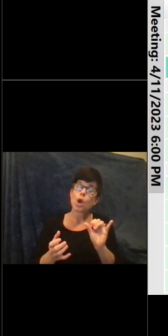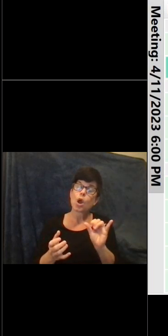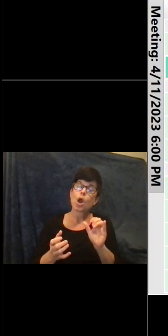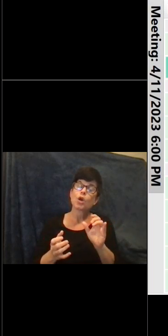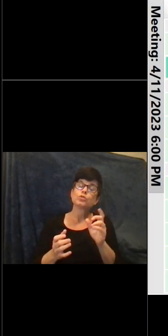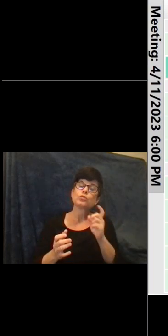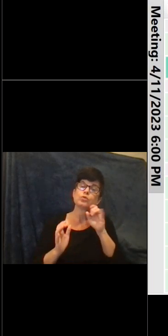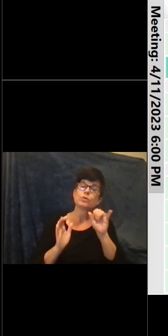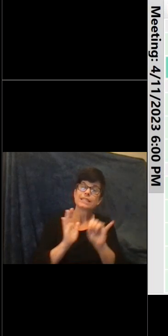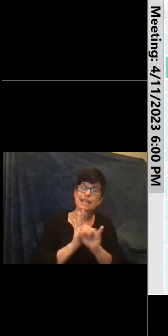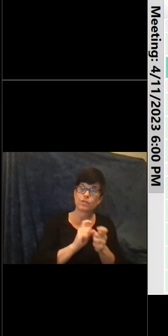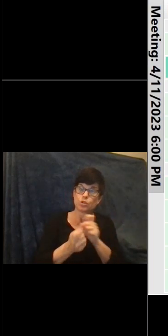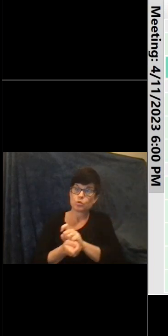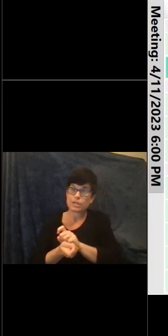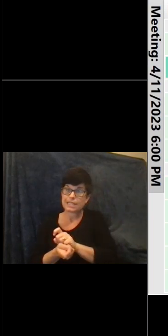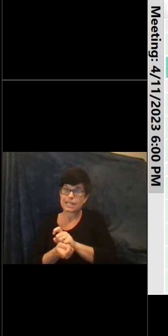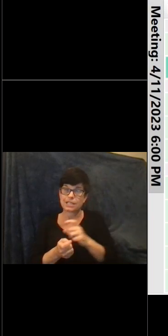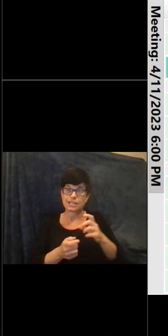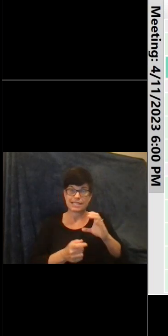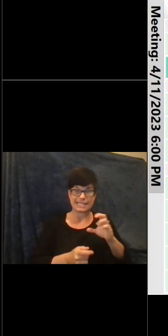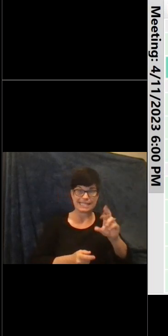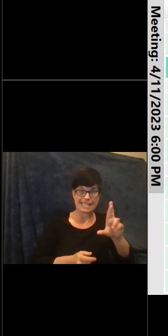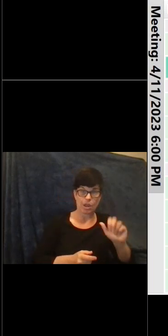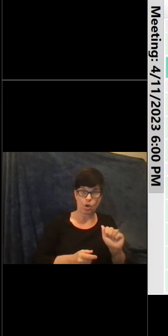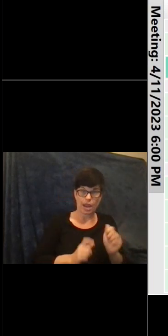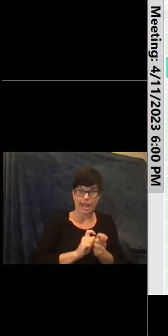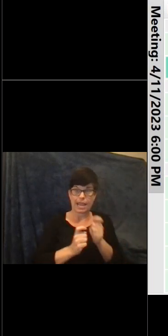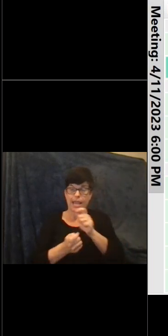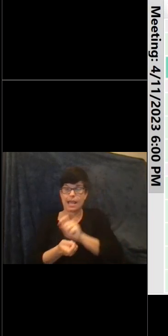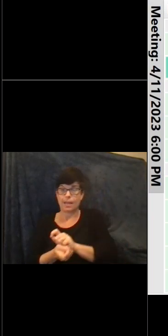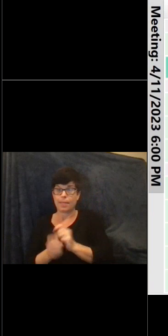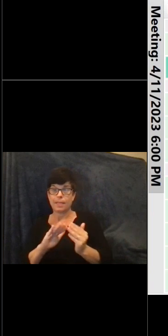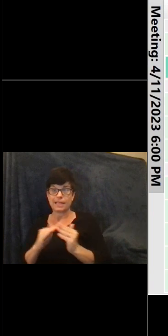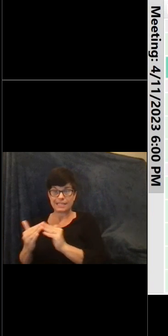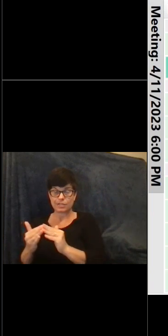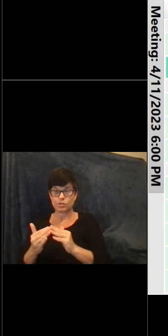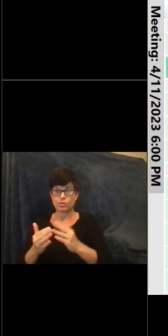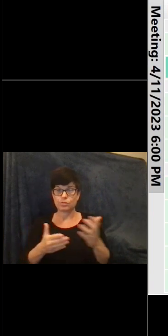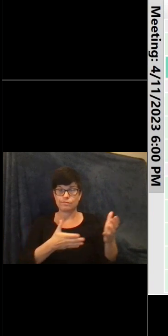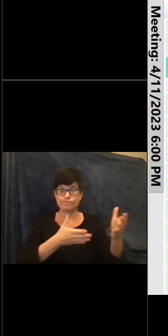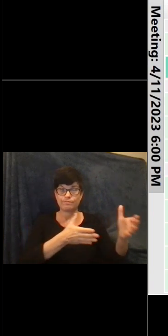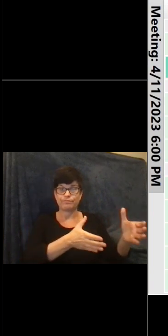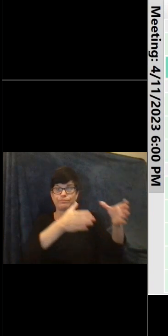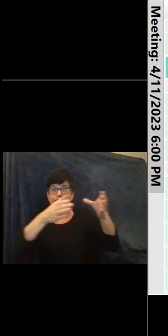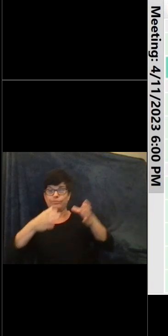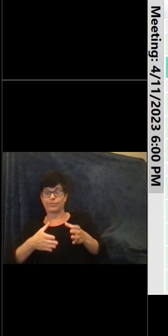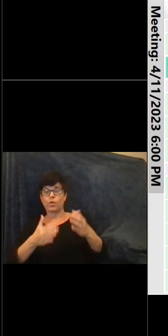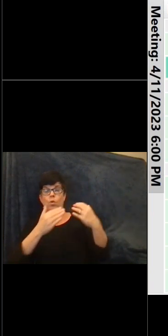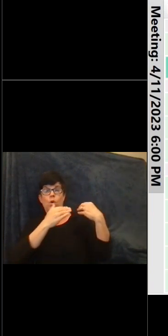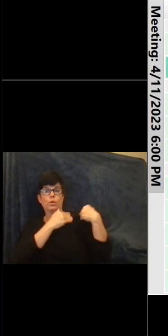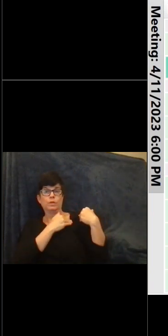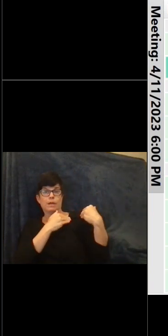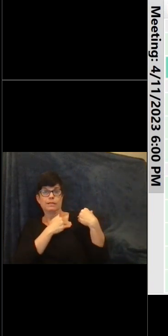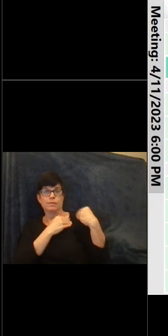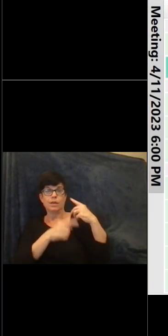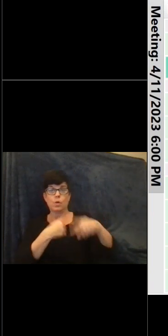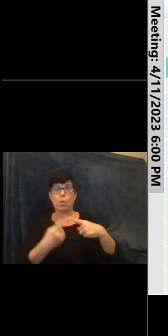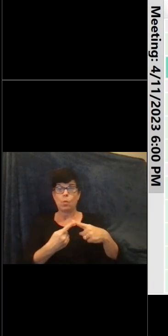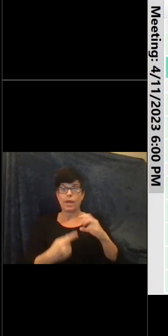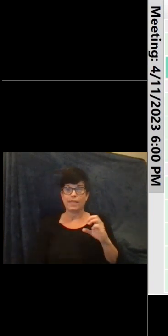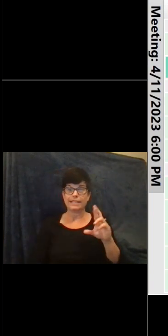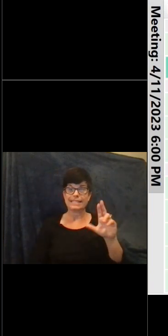CRA and then the city, who will be obligated to assume all of our responsibilities once the CRA has sunsetted. So again,